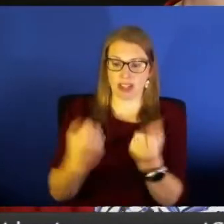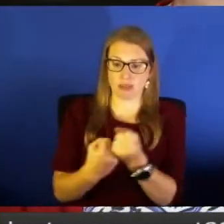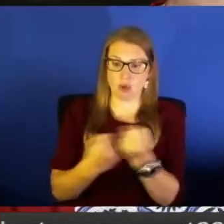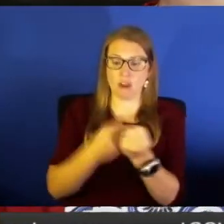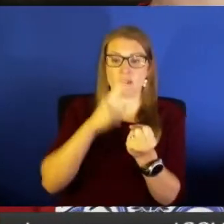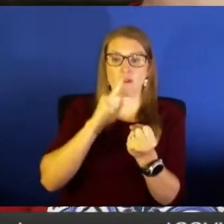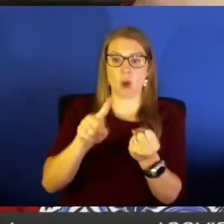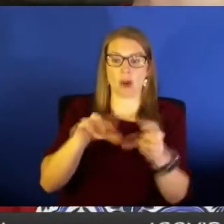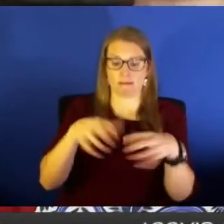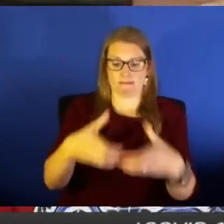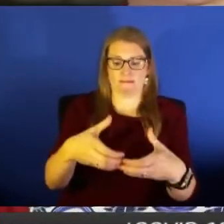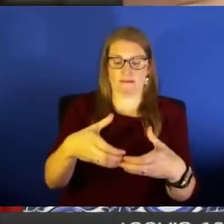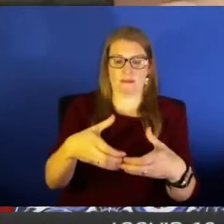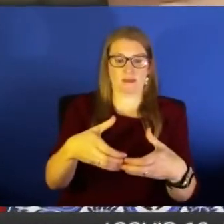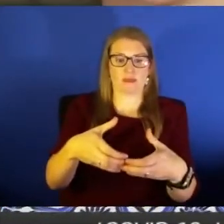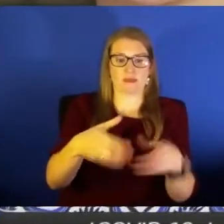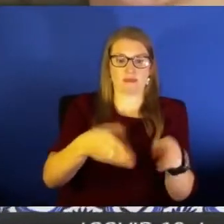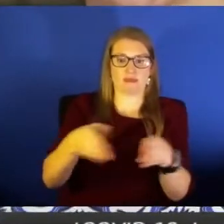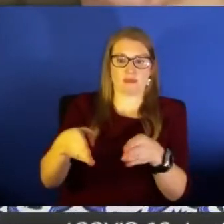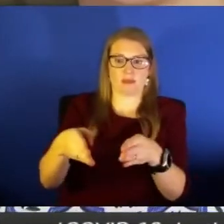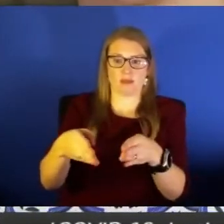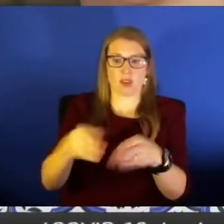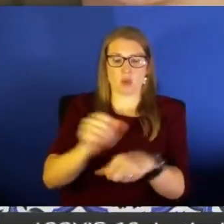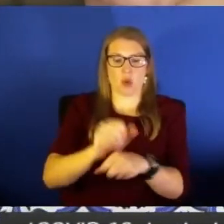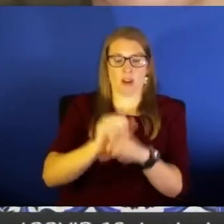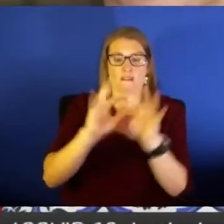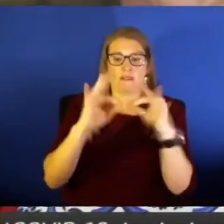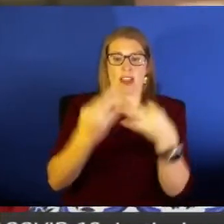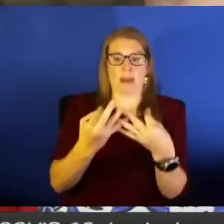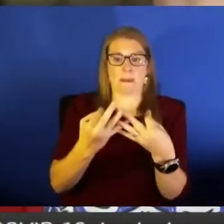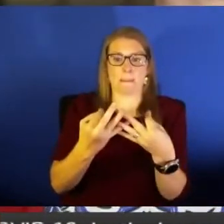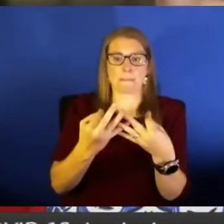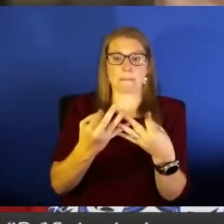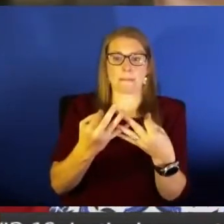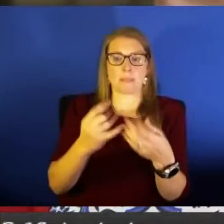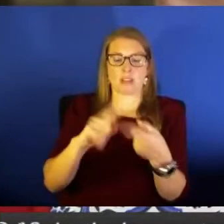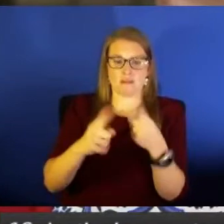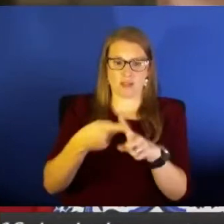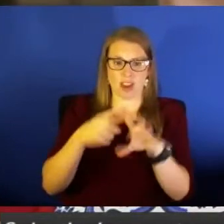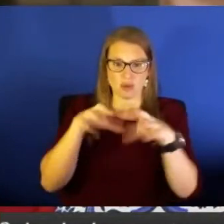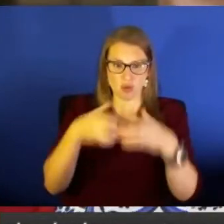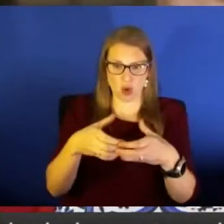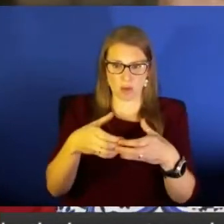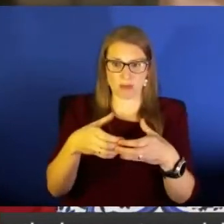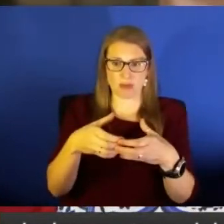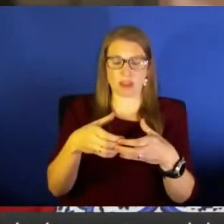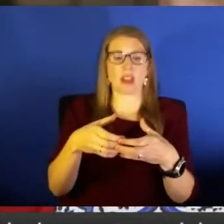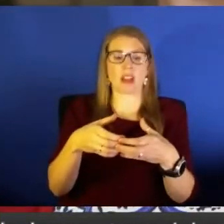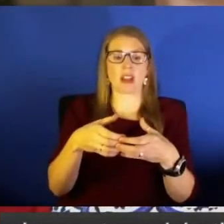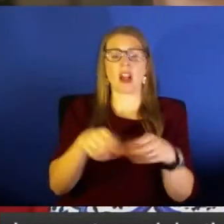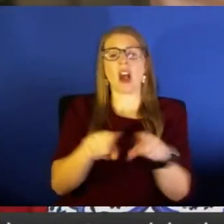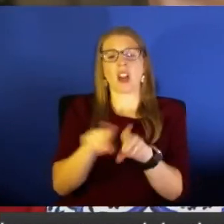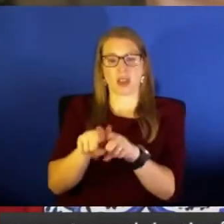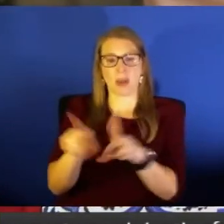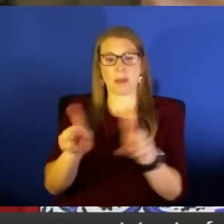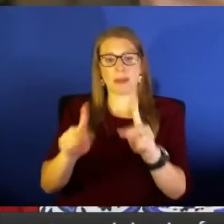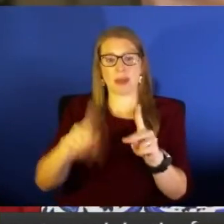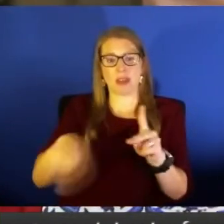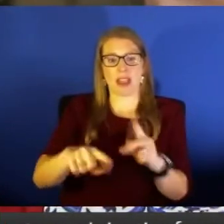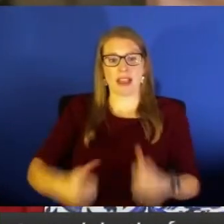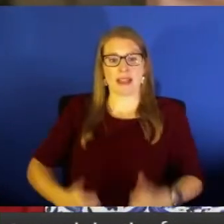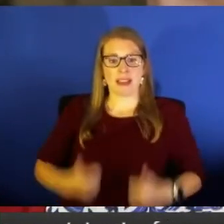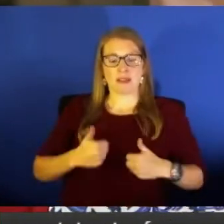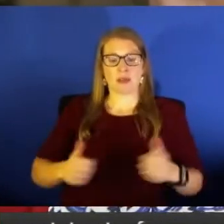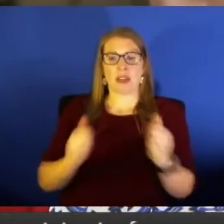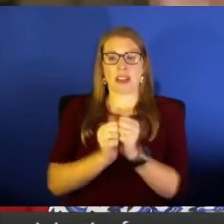whose work family was their friend group, also people they often lived with, and have left